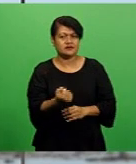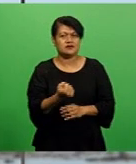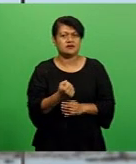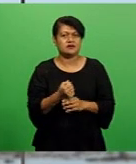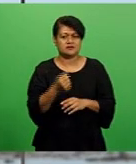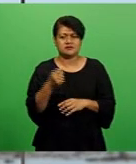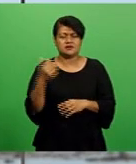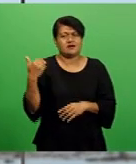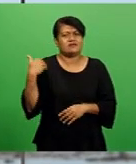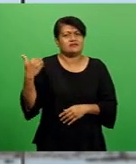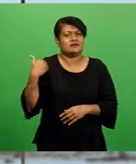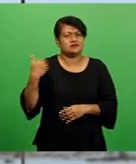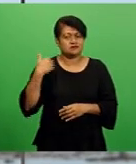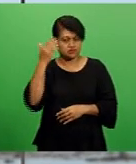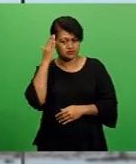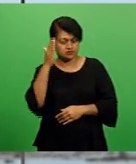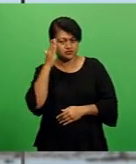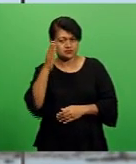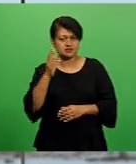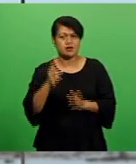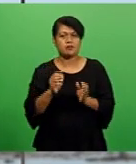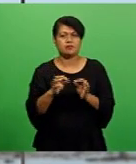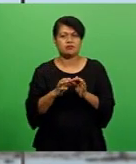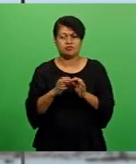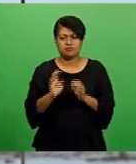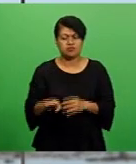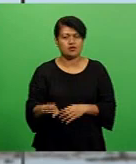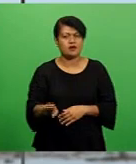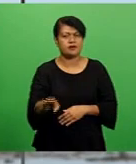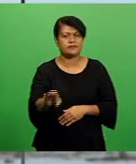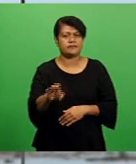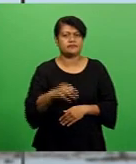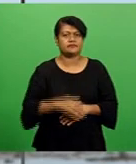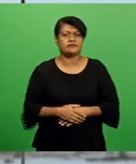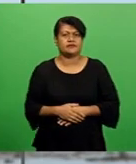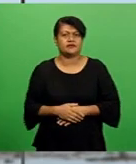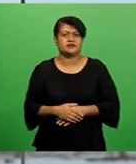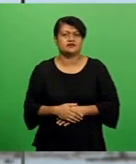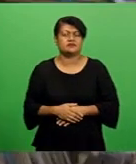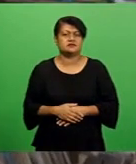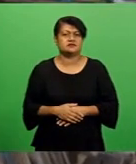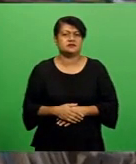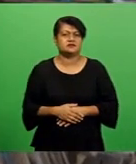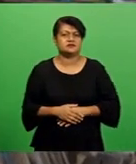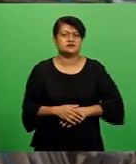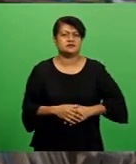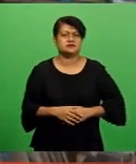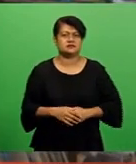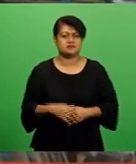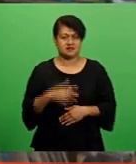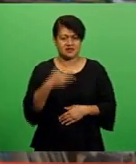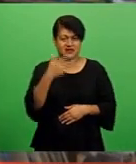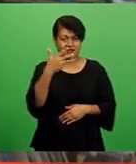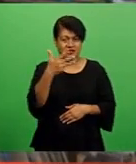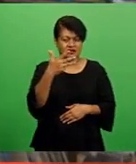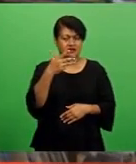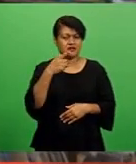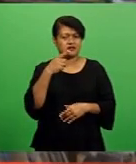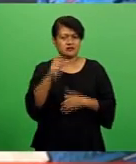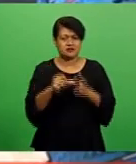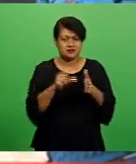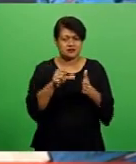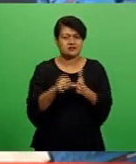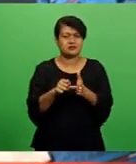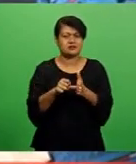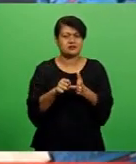schools in Bua and Raketi today when he made the comment. Eleanor Turangaivu reports. 9-year-old Vivian Tuimanu and her